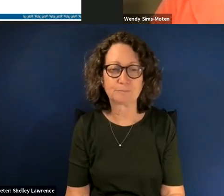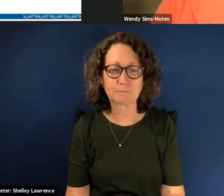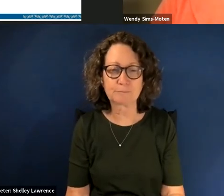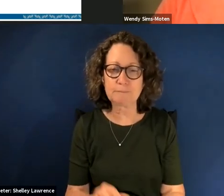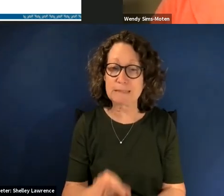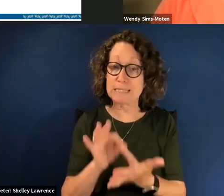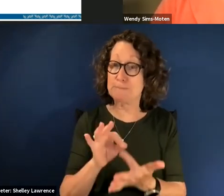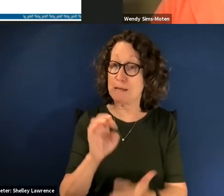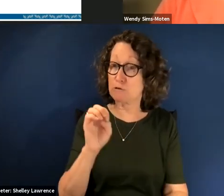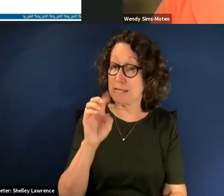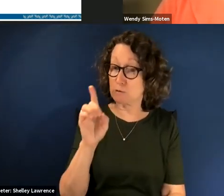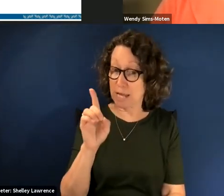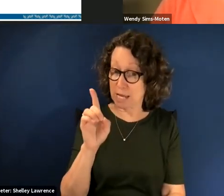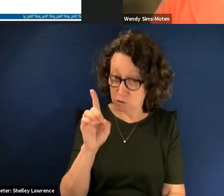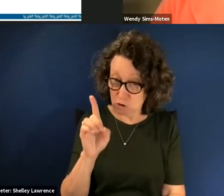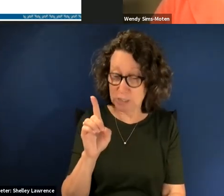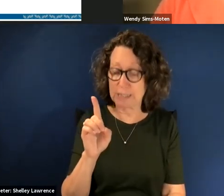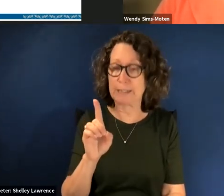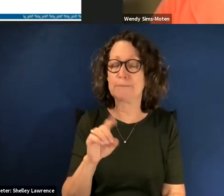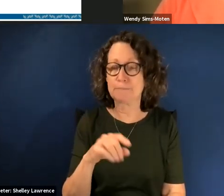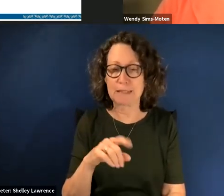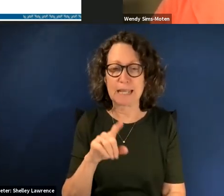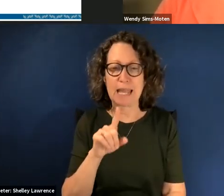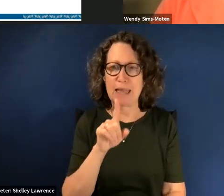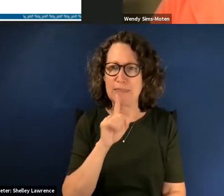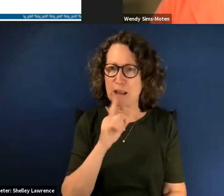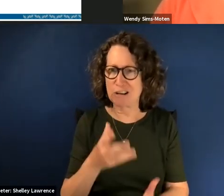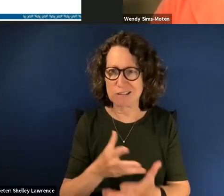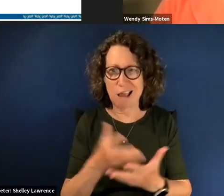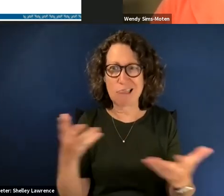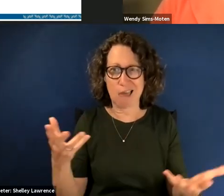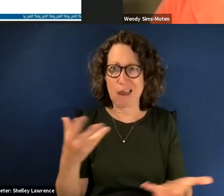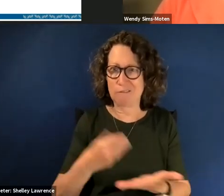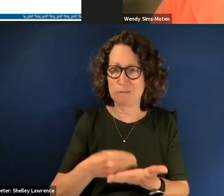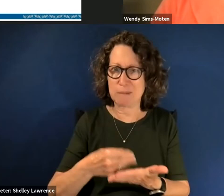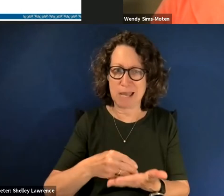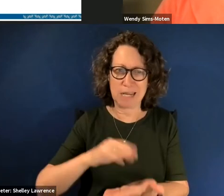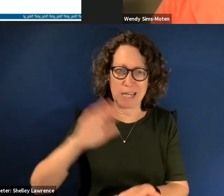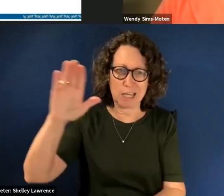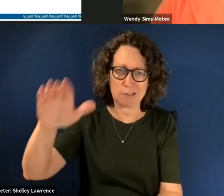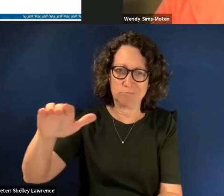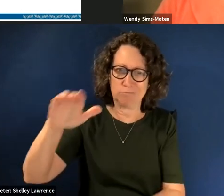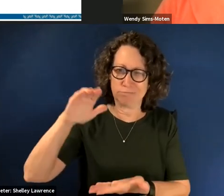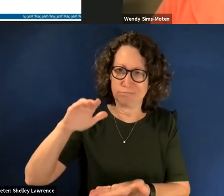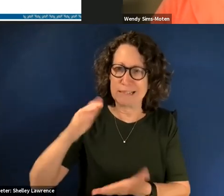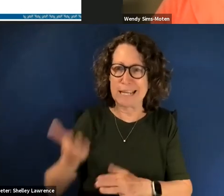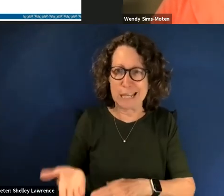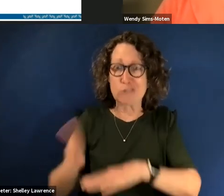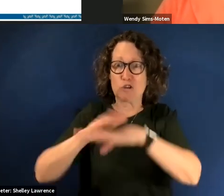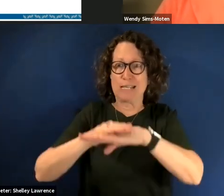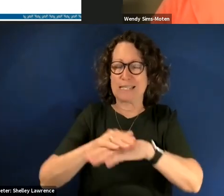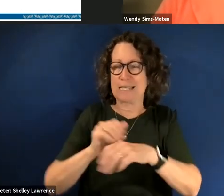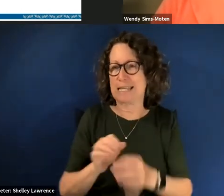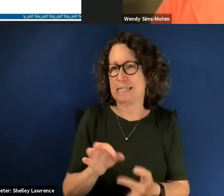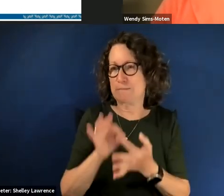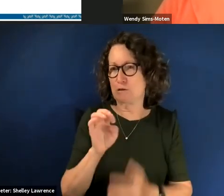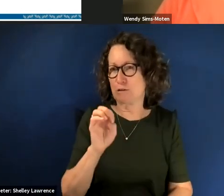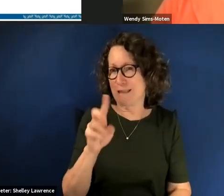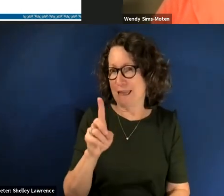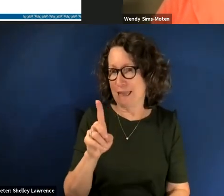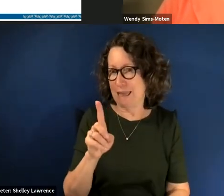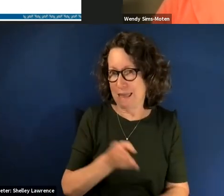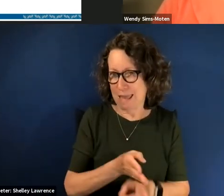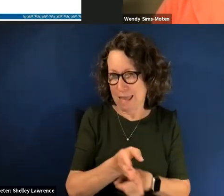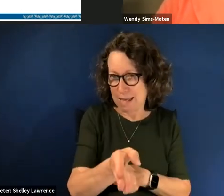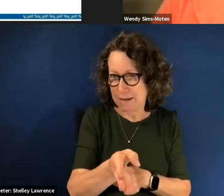Special education. There is actually quite a lot of money that's coming, increases in the special education realm.